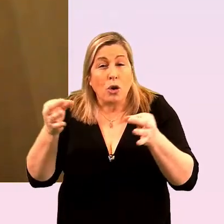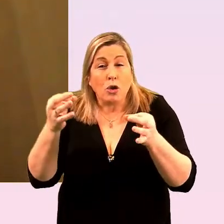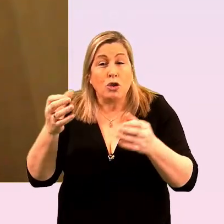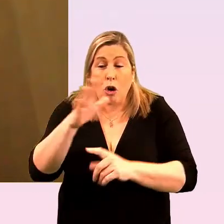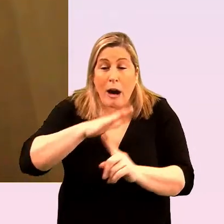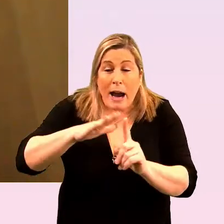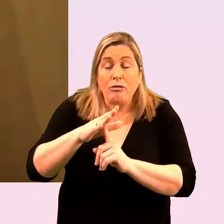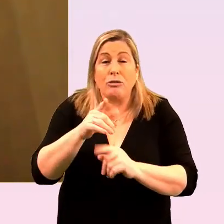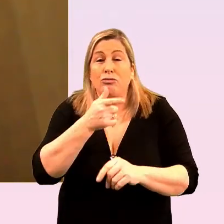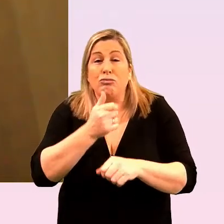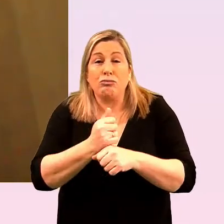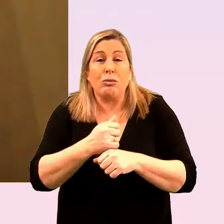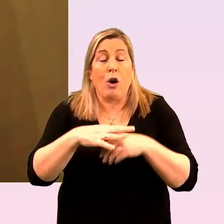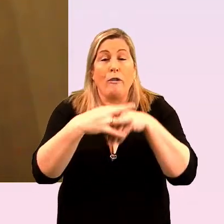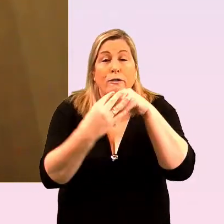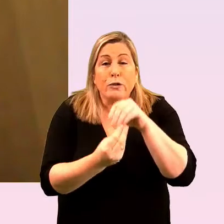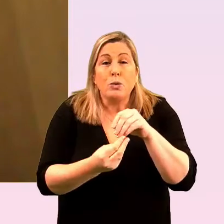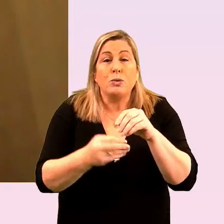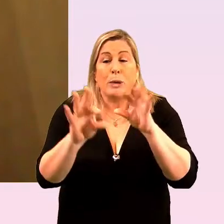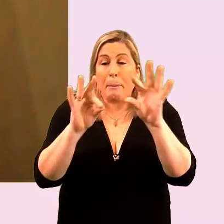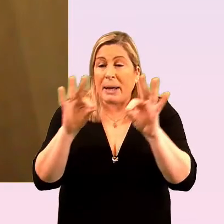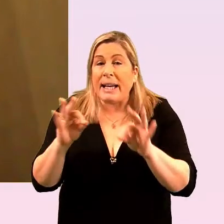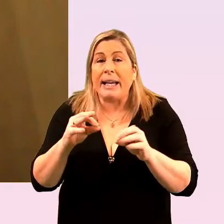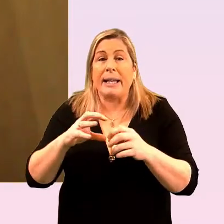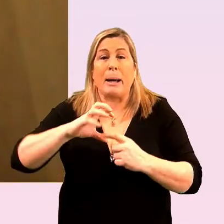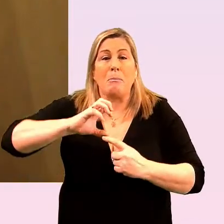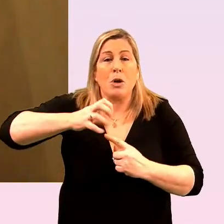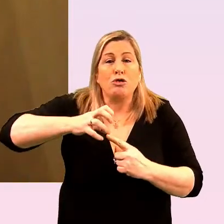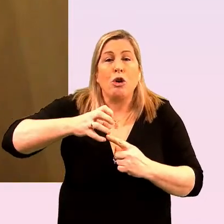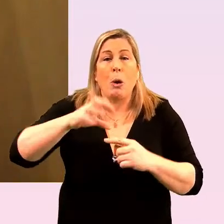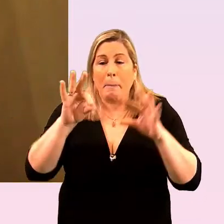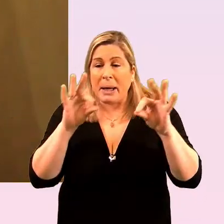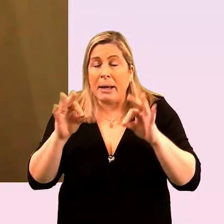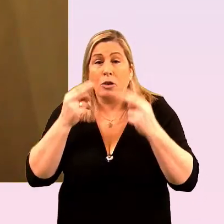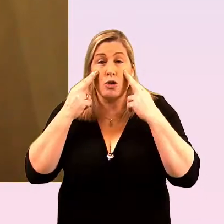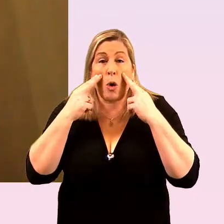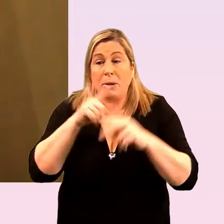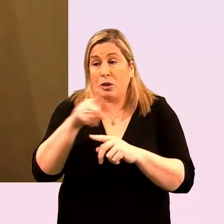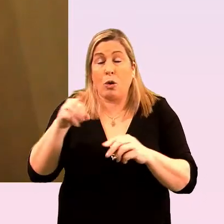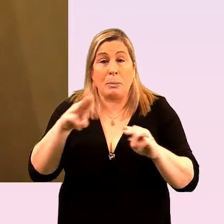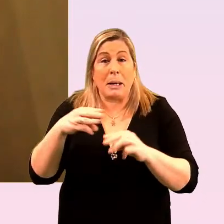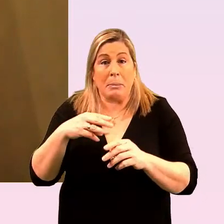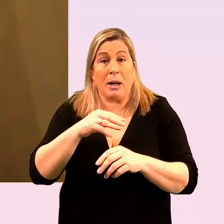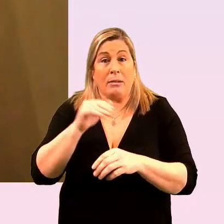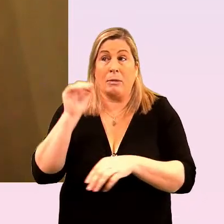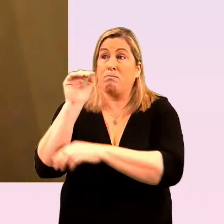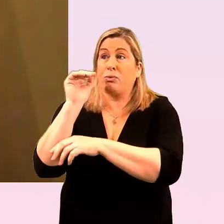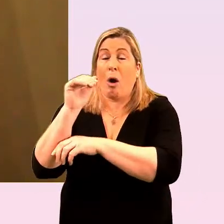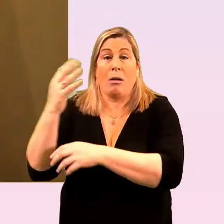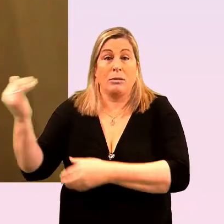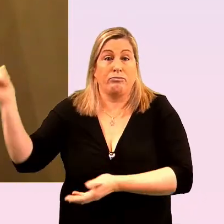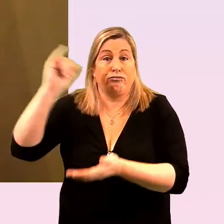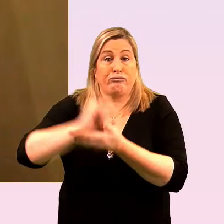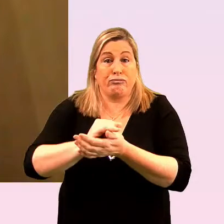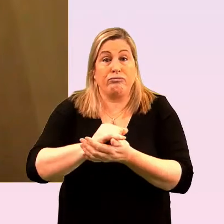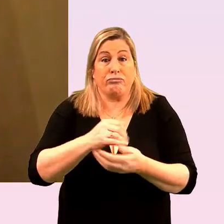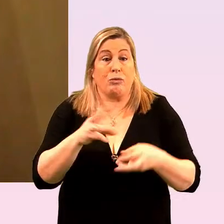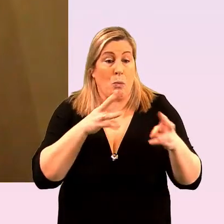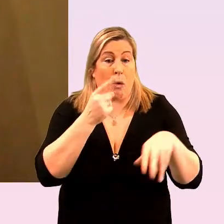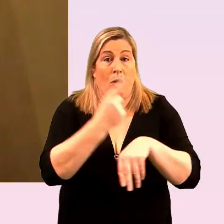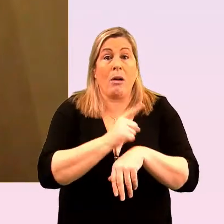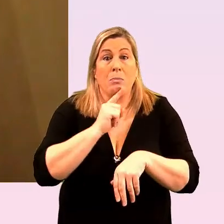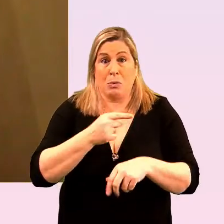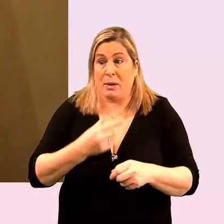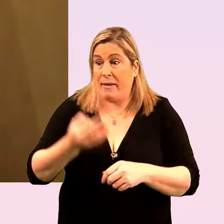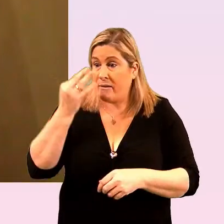fruit picking, mushroom picking, because normally these people would have come in from abroad, and we had to find groups